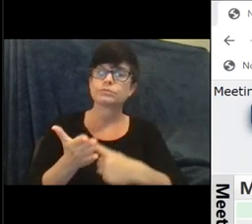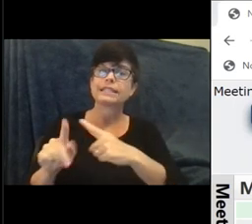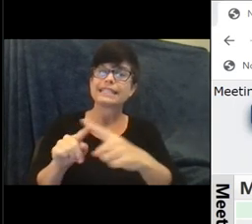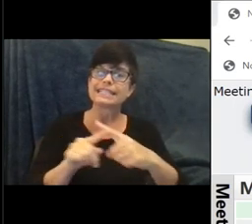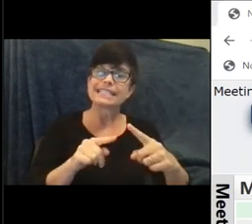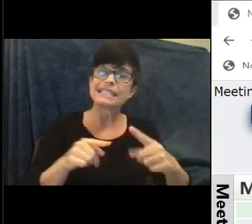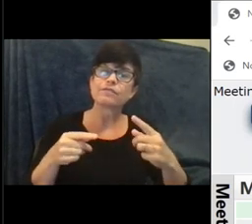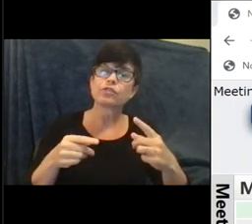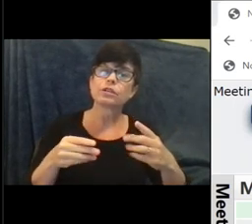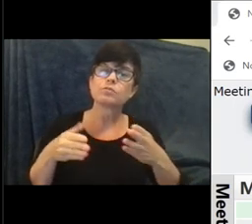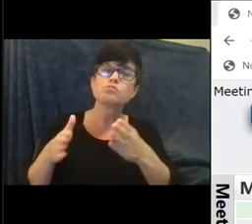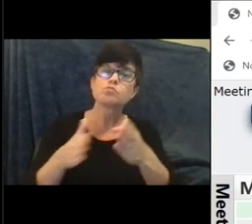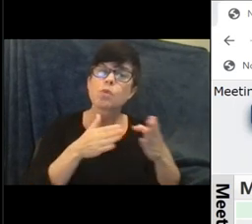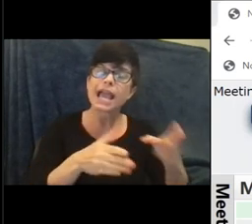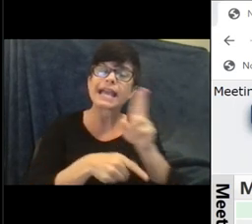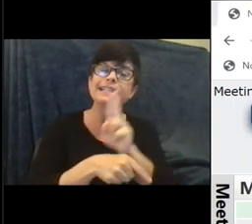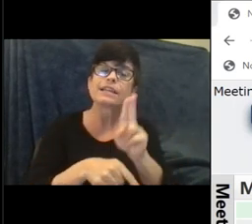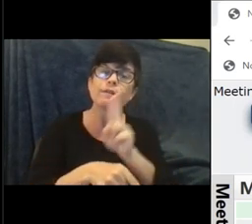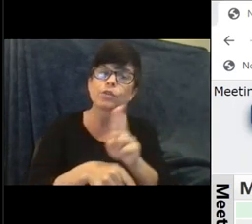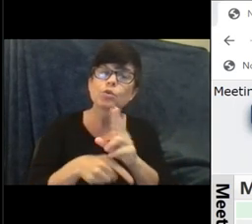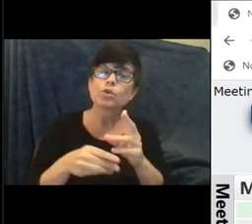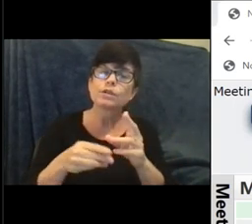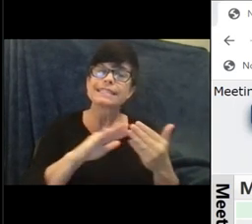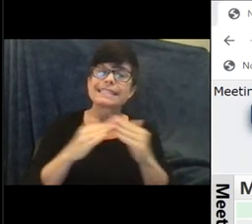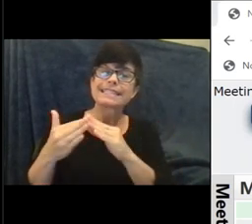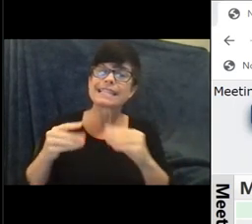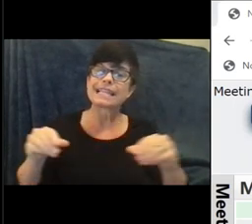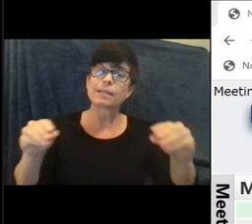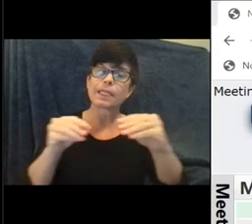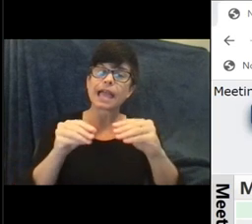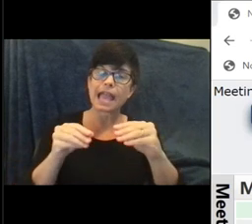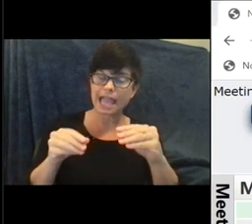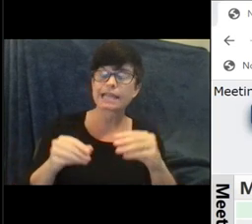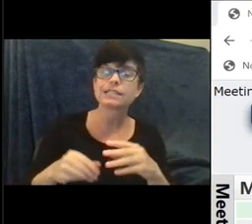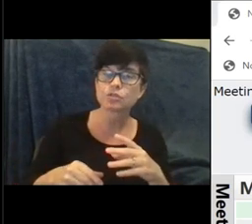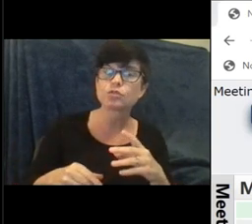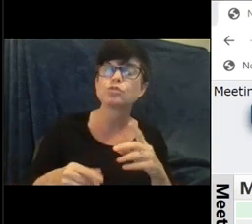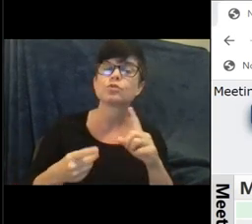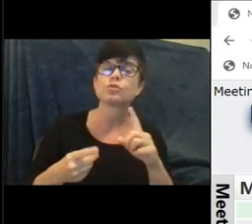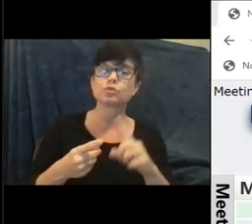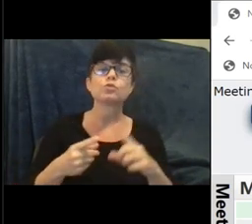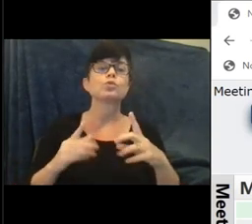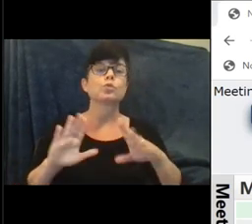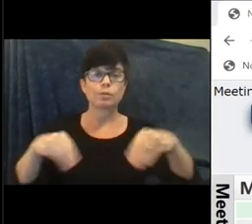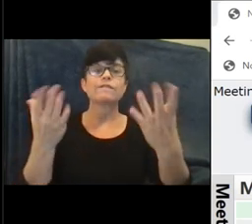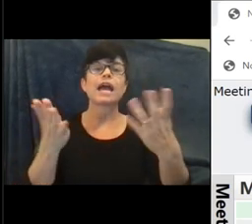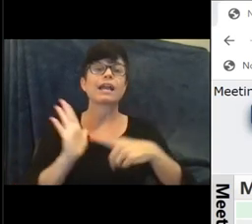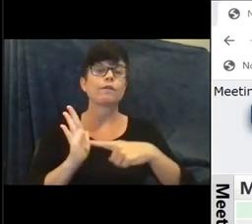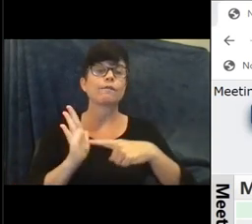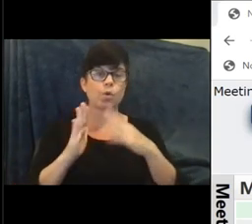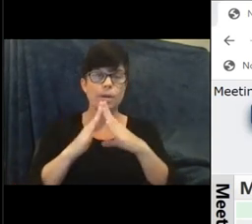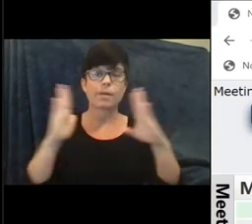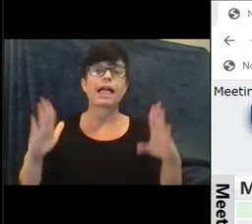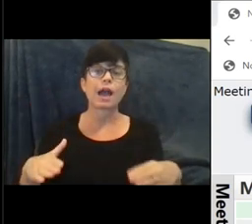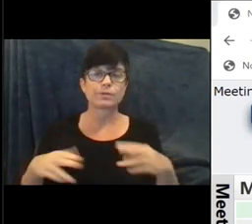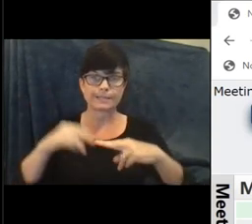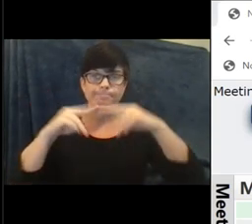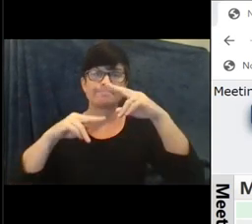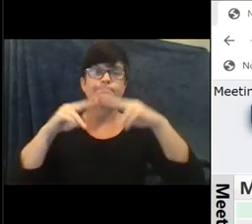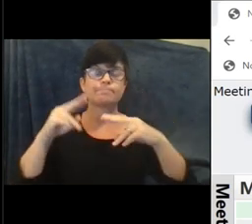city land to provide affordable housing. New in particular that I wanted to draw your attention to is the